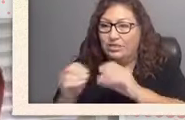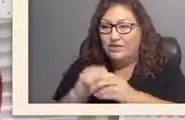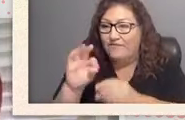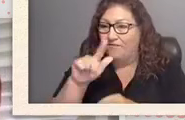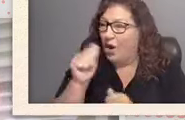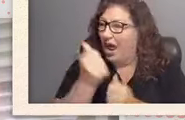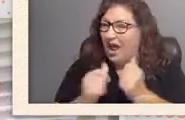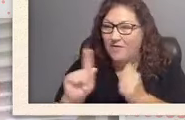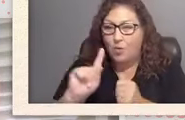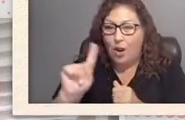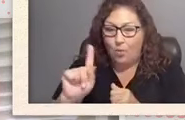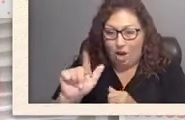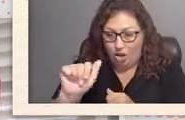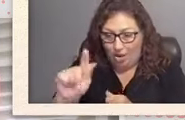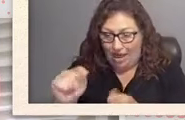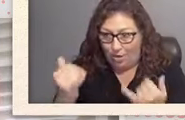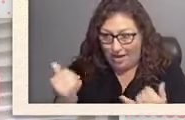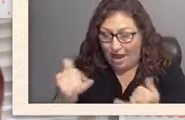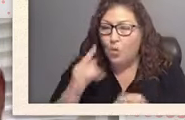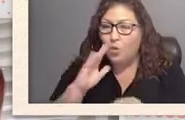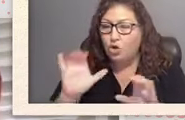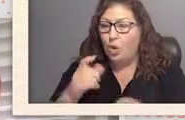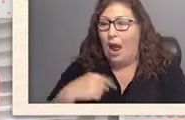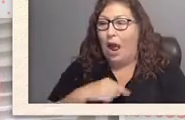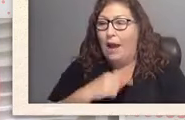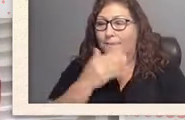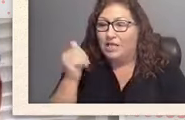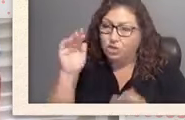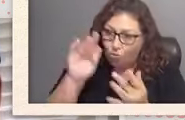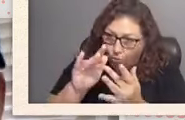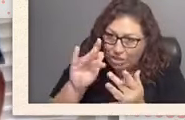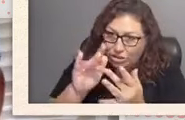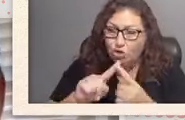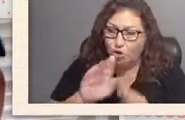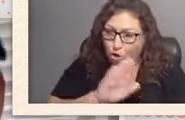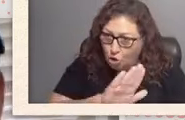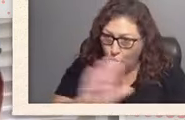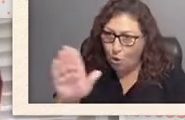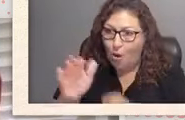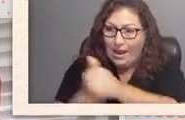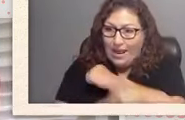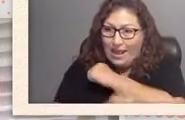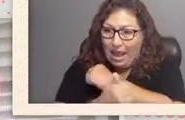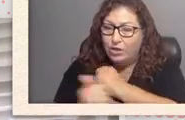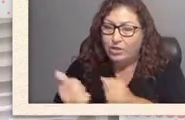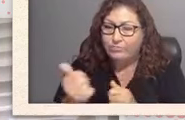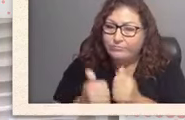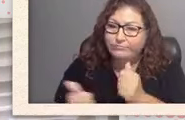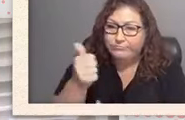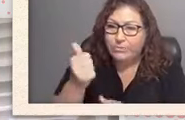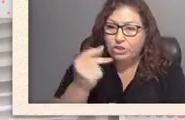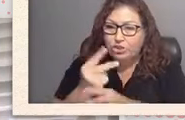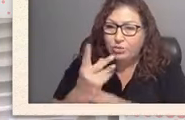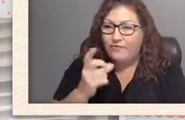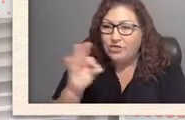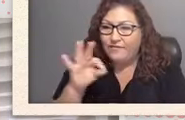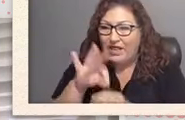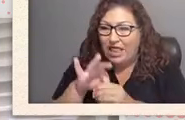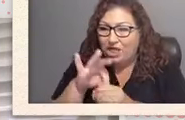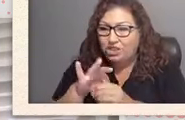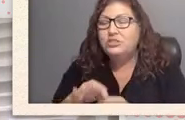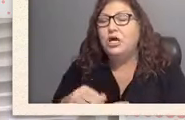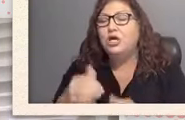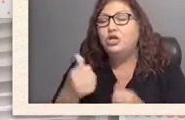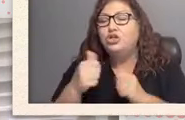now, we're going to be doing our best to reach out to your county supervisor, your supervisor of elections, and start a discussion with